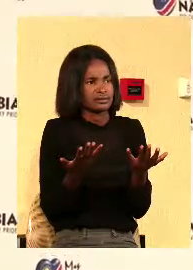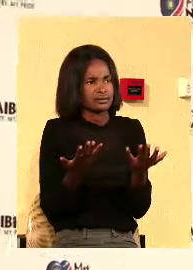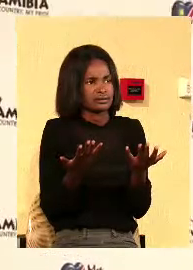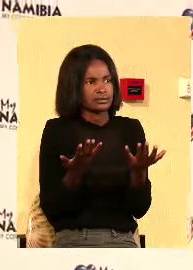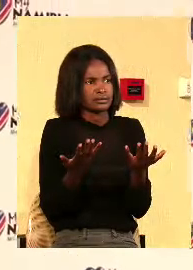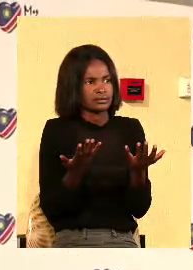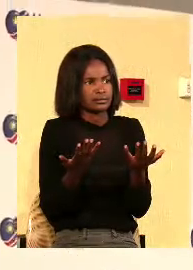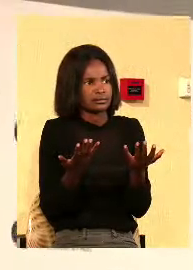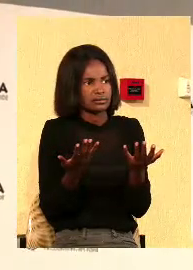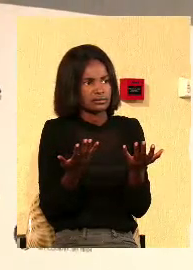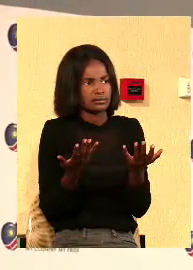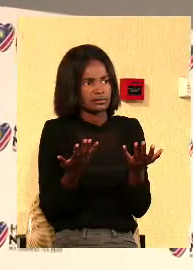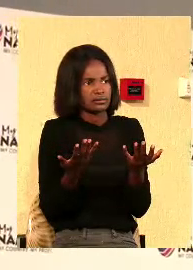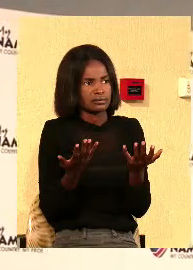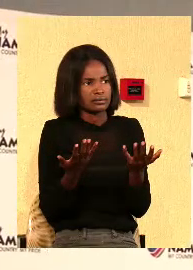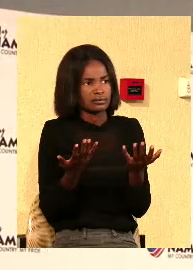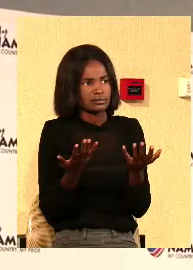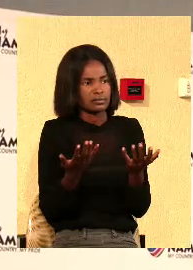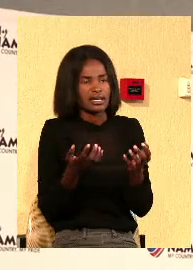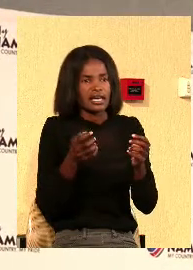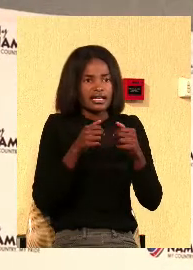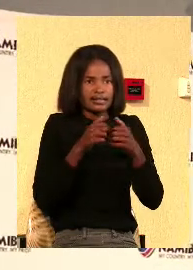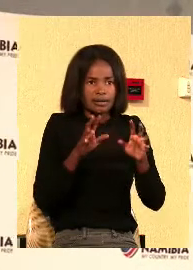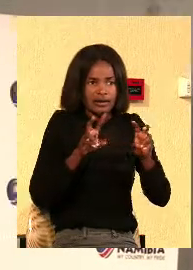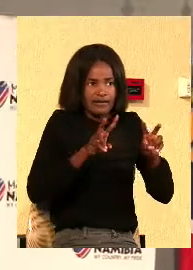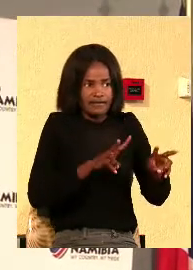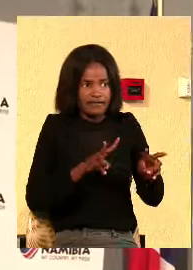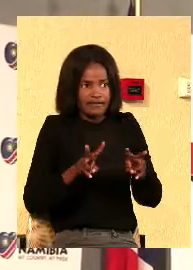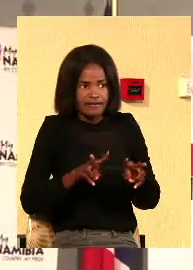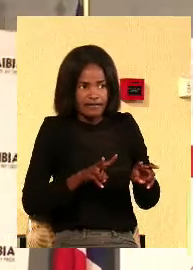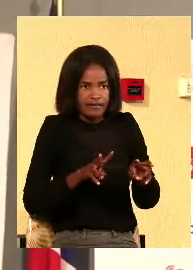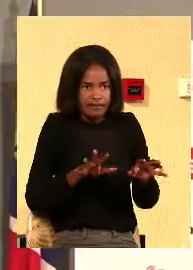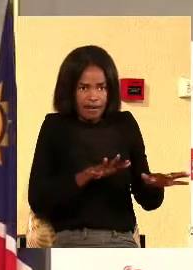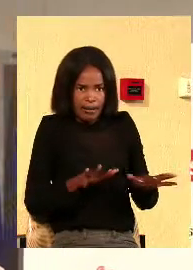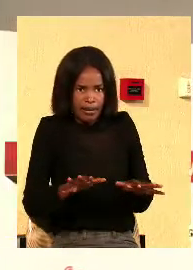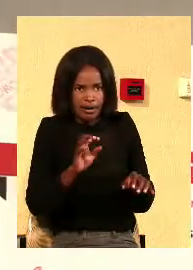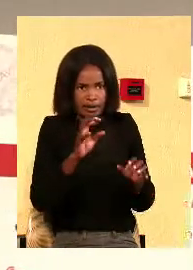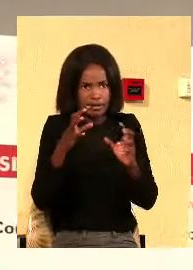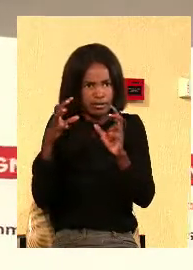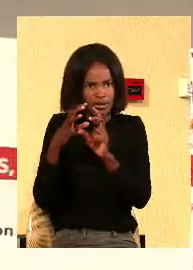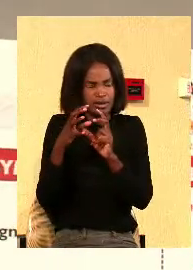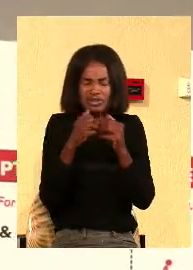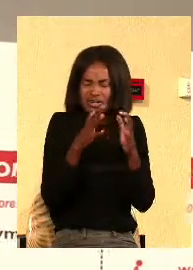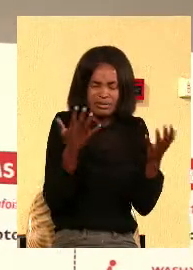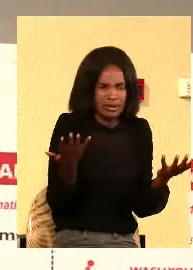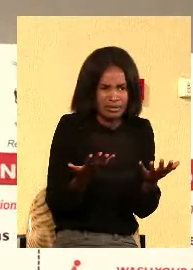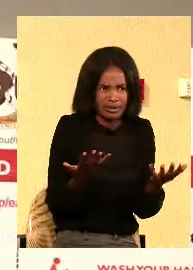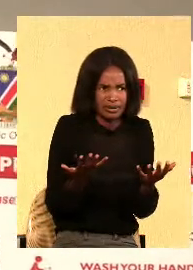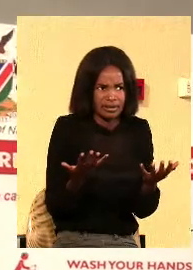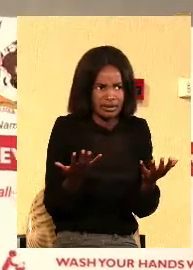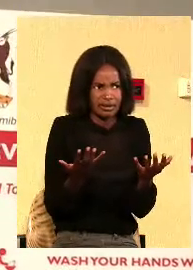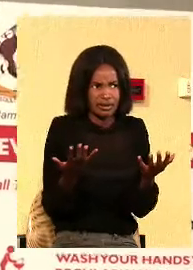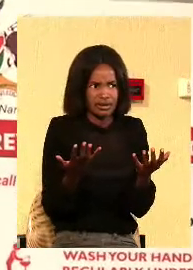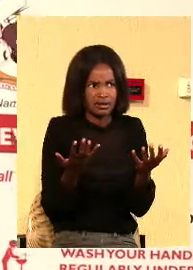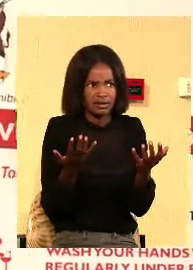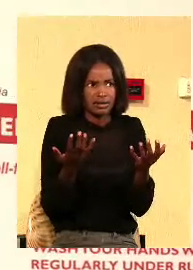You mean testing the most vulnerable communities? Yes, first. Well, it depends which tests are we advancing. If it